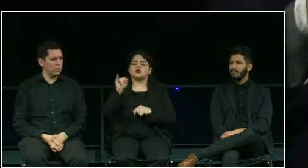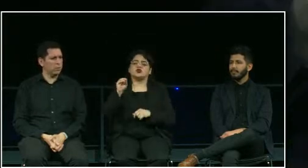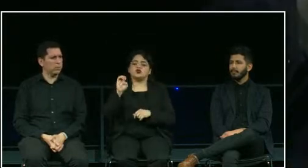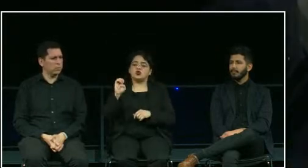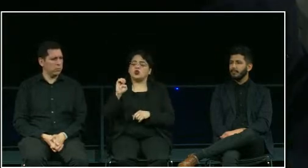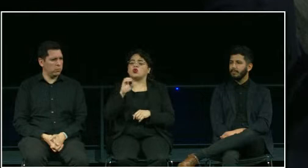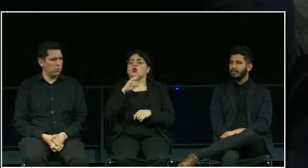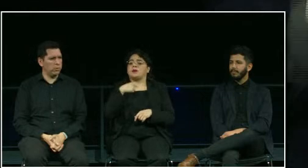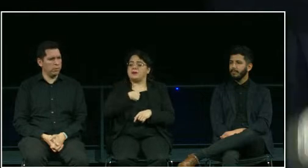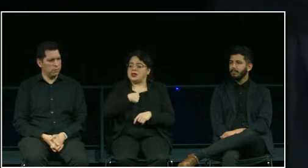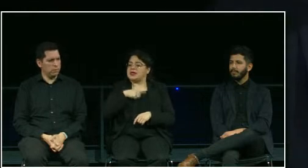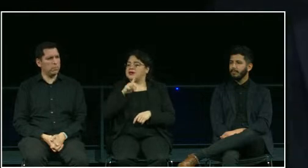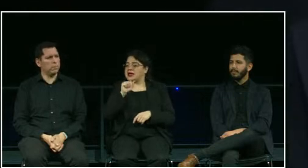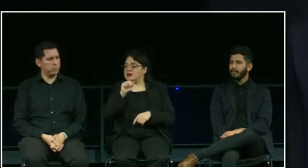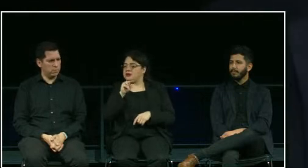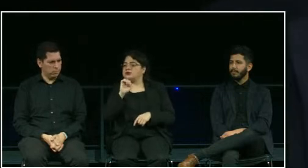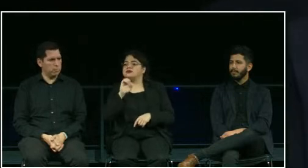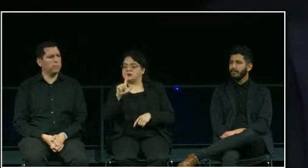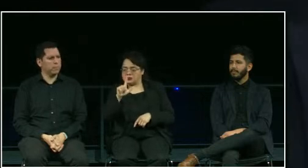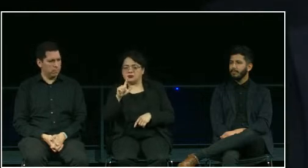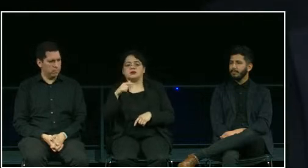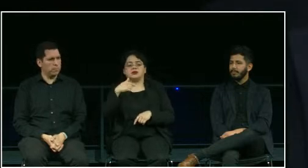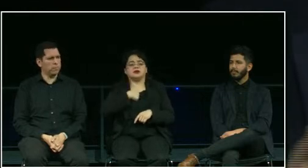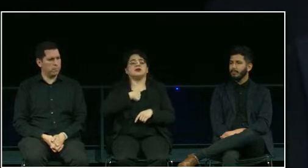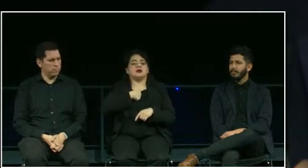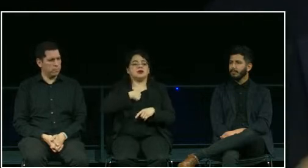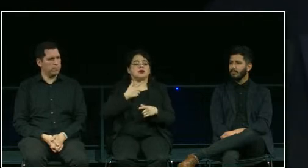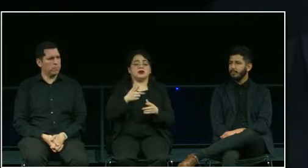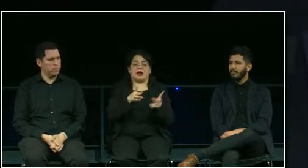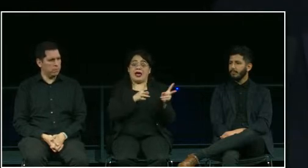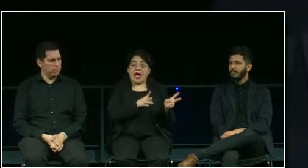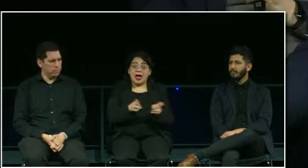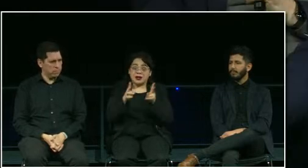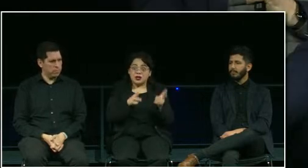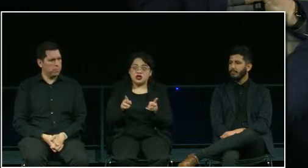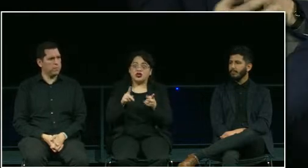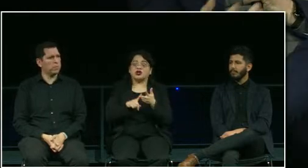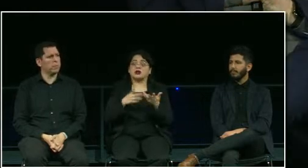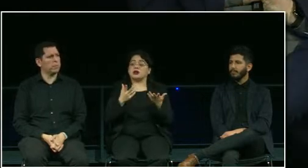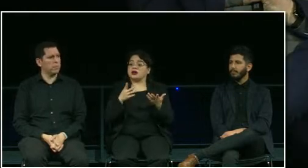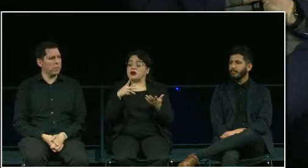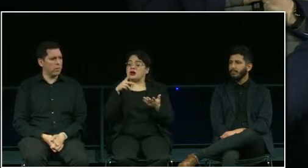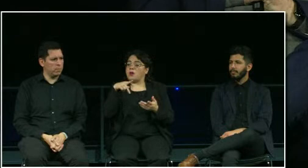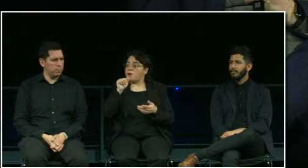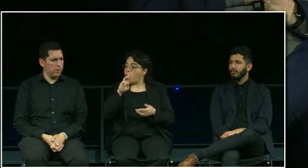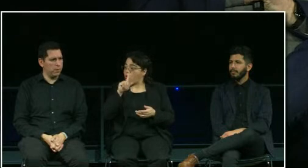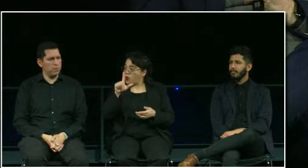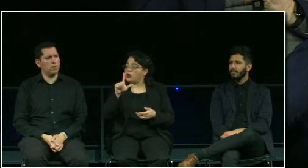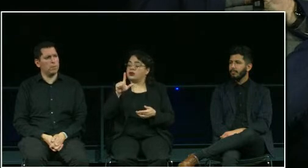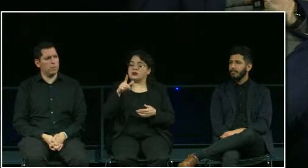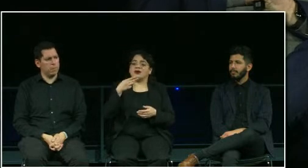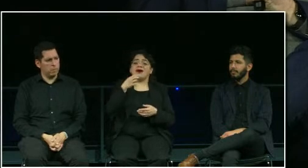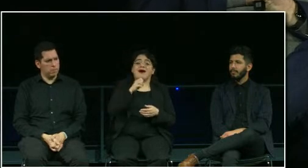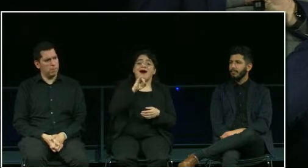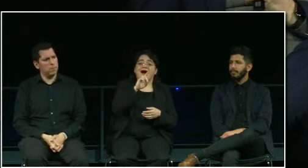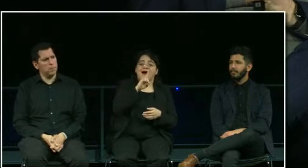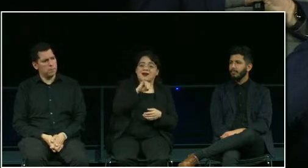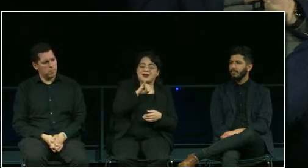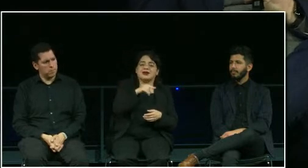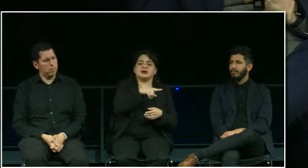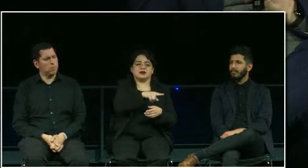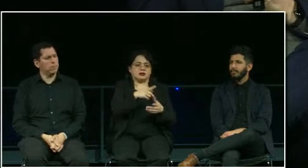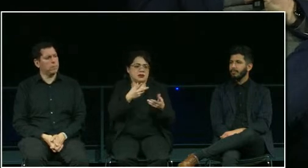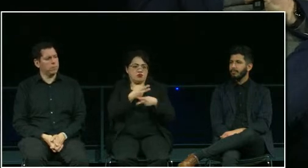Janual, the co-director, who's kind of hanging out there, and the editor and our writer, Paul, and our head of story, Heidi, and we had some production